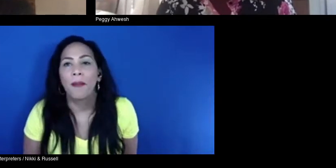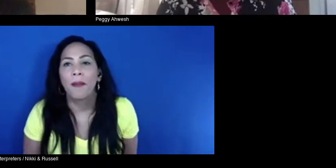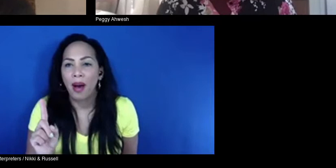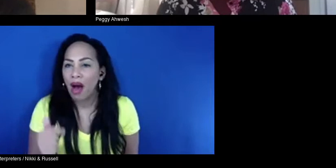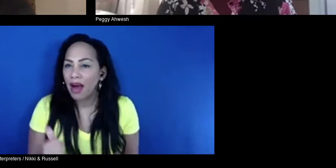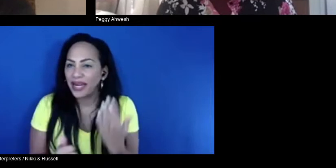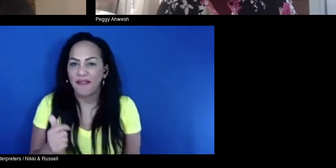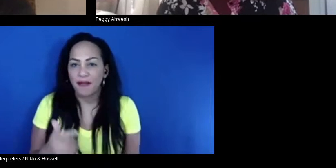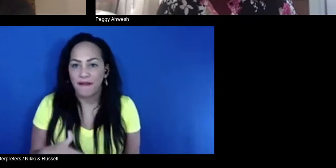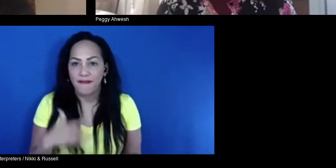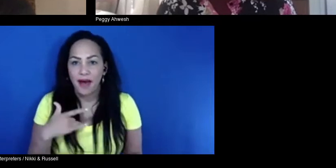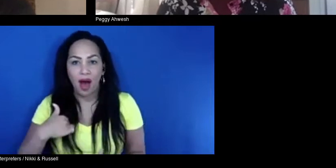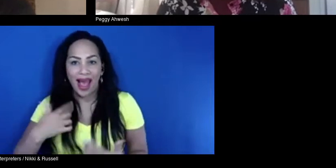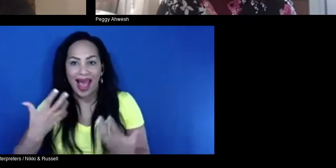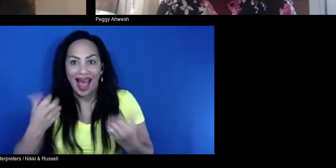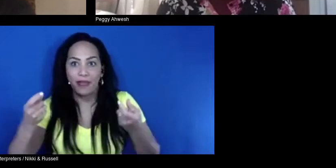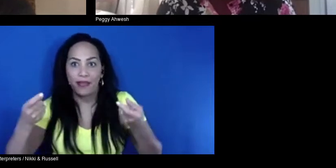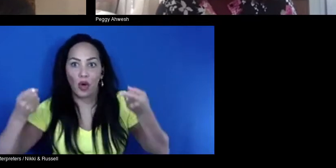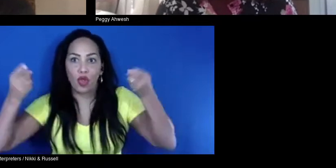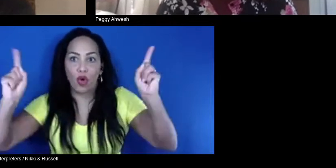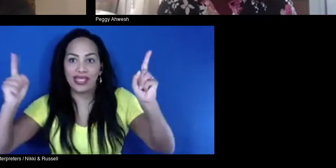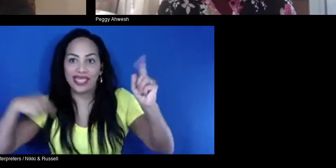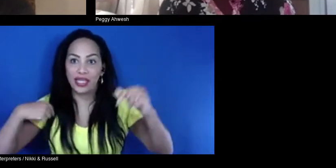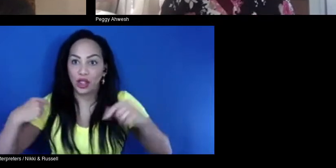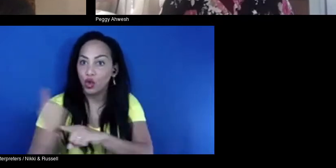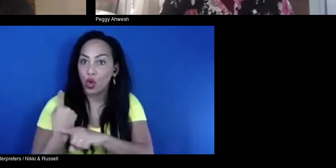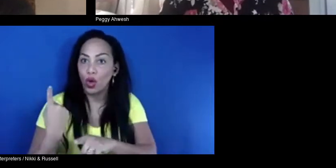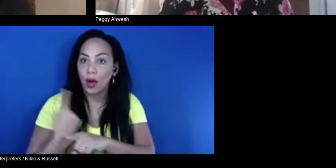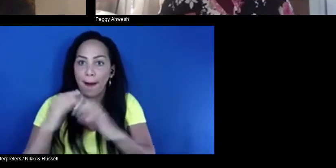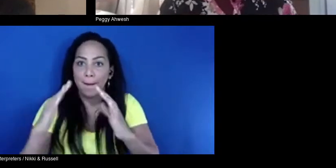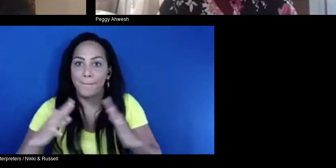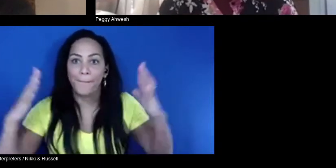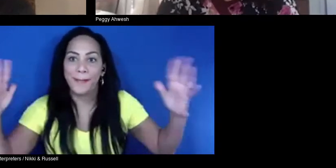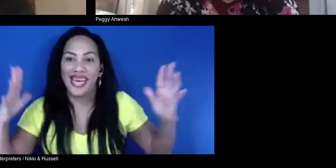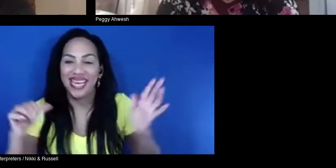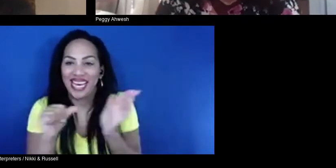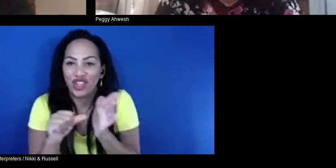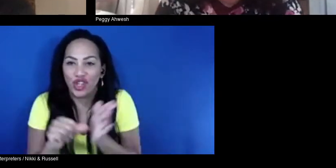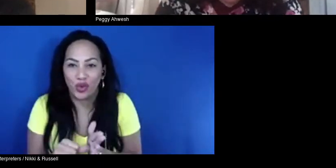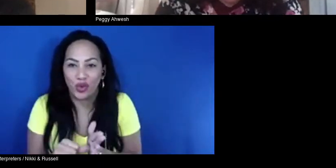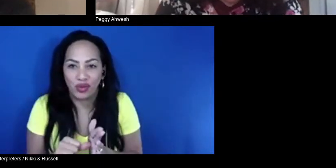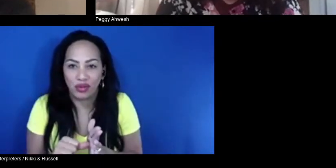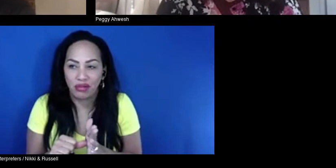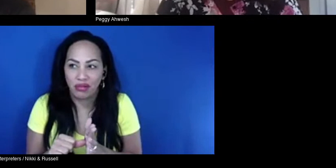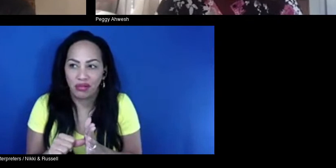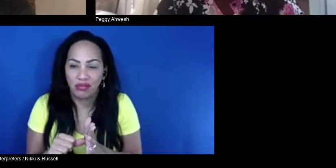make work about bigger issues socially. So I always kind of shied